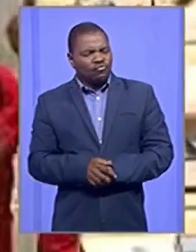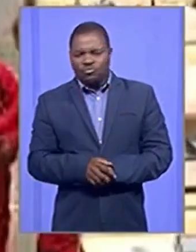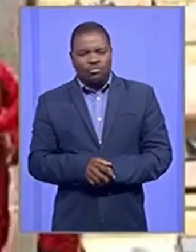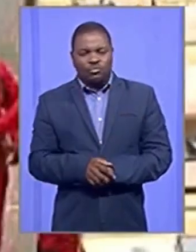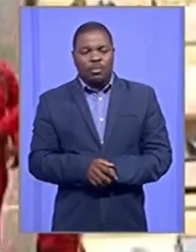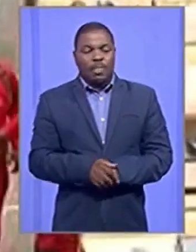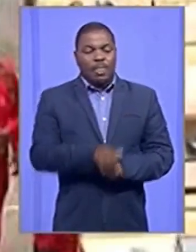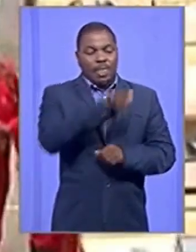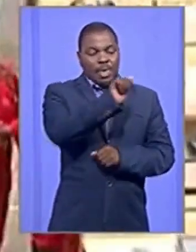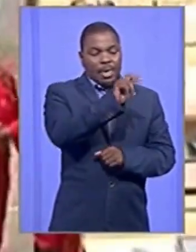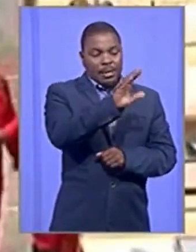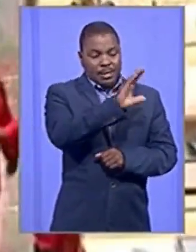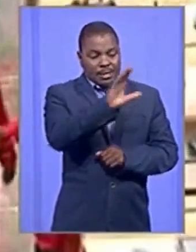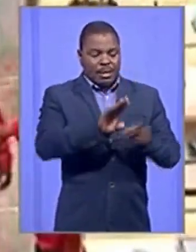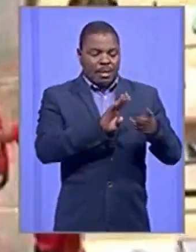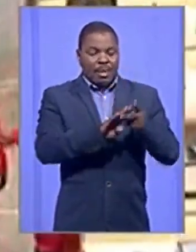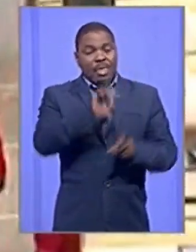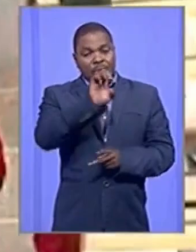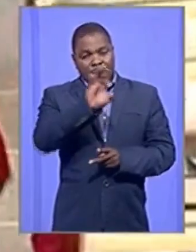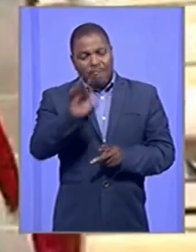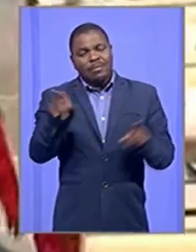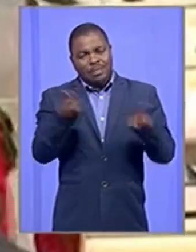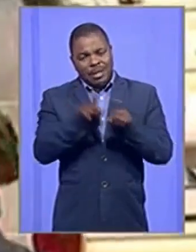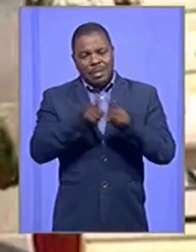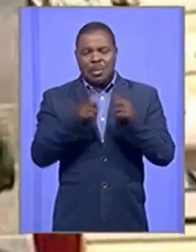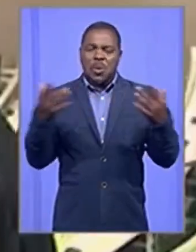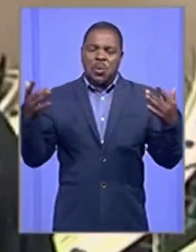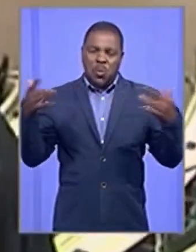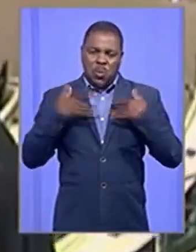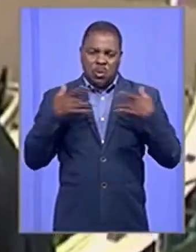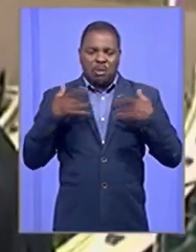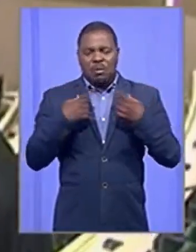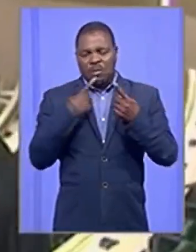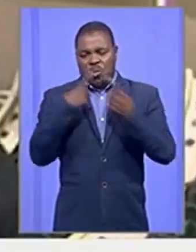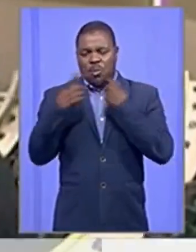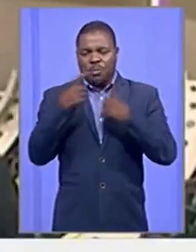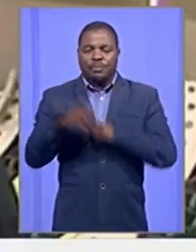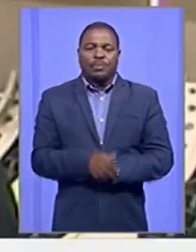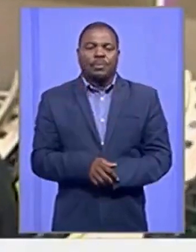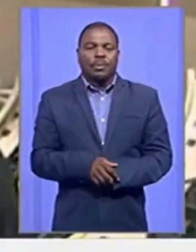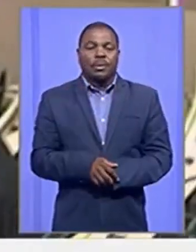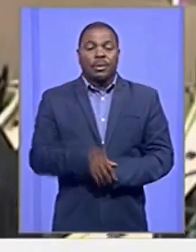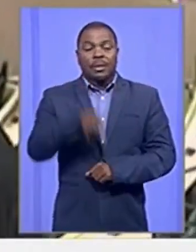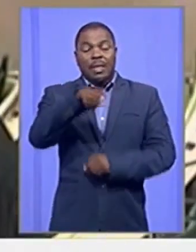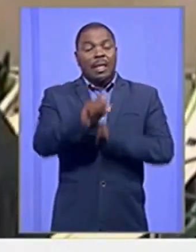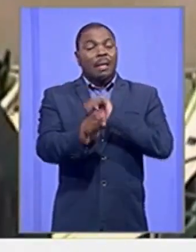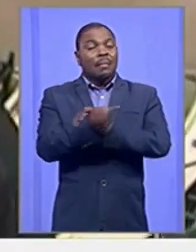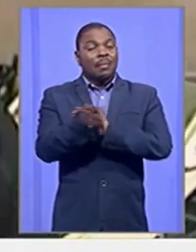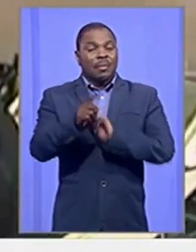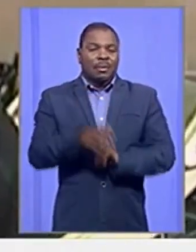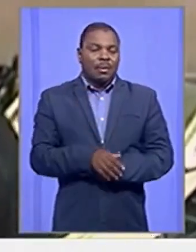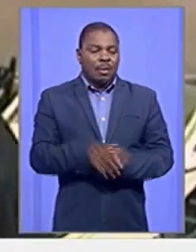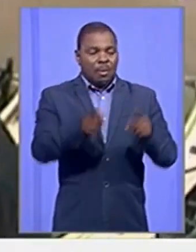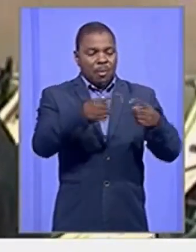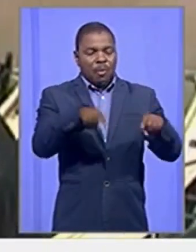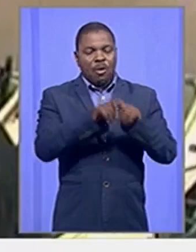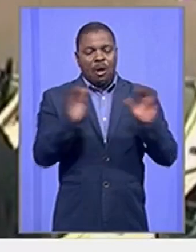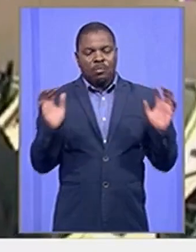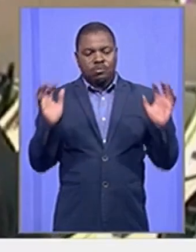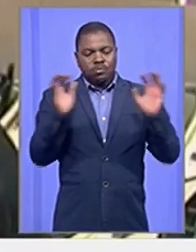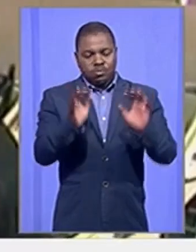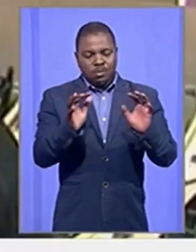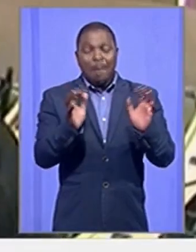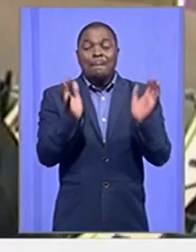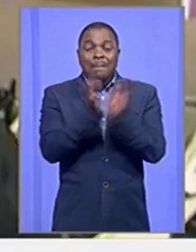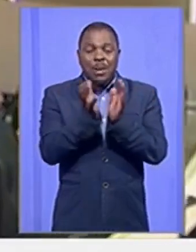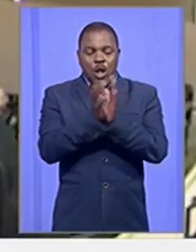ANC le EFF le tsona di hlahisitse ngongoreo. What has happened is that they have constituted an unlawful and illegal